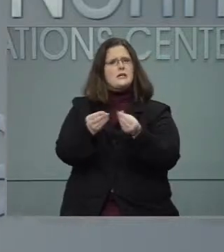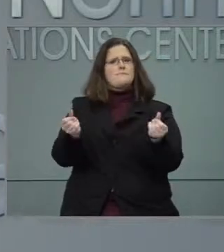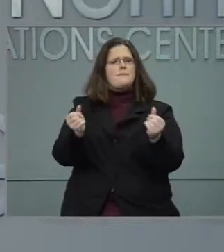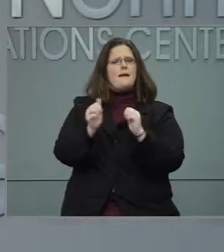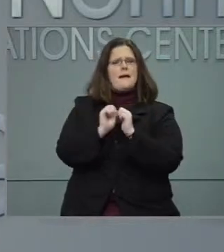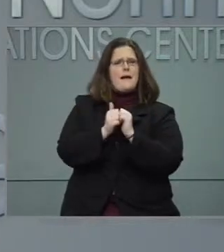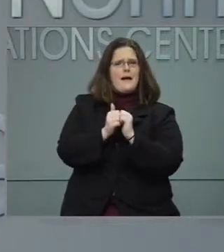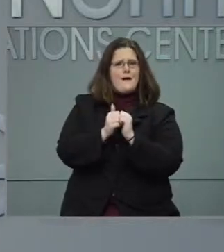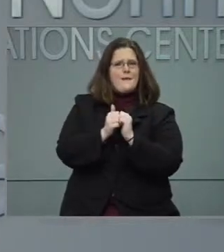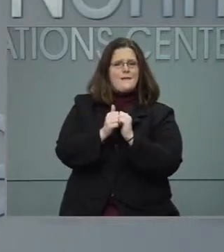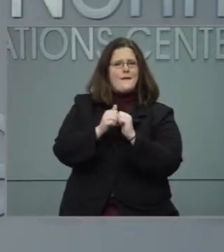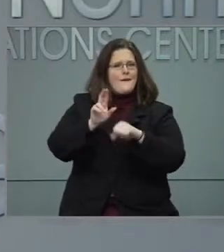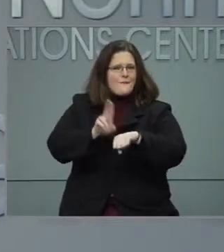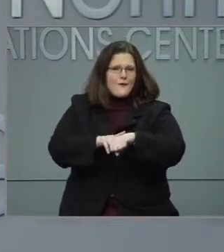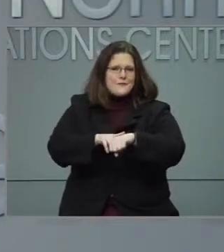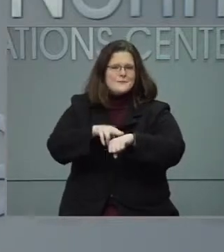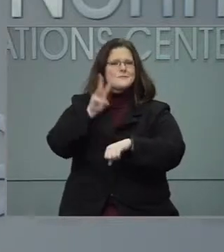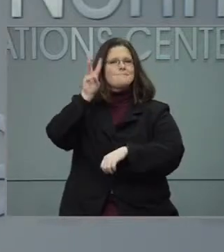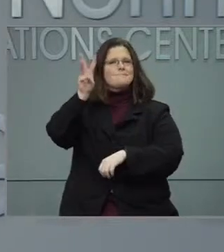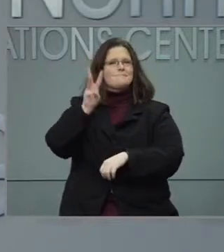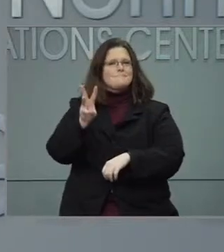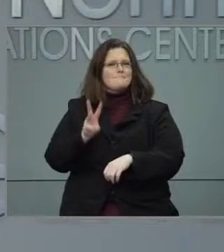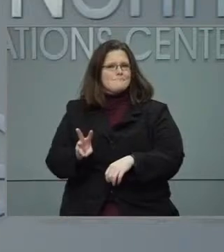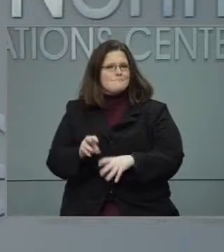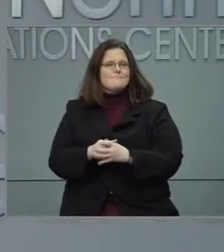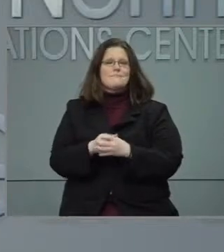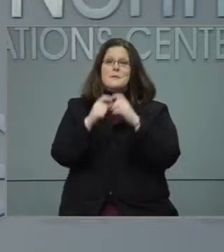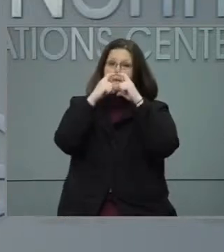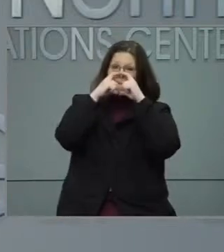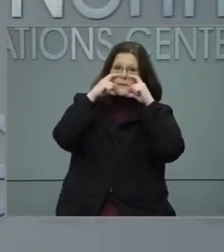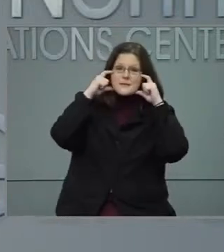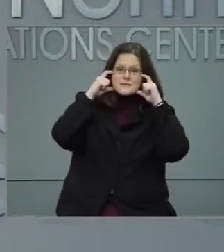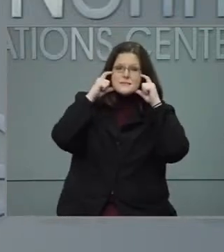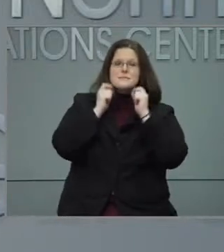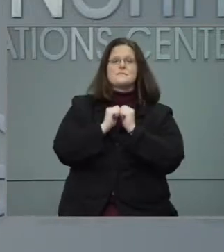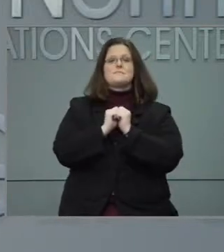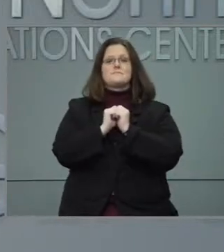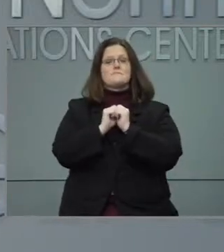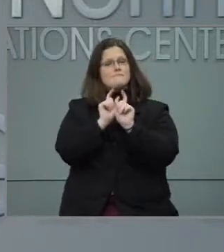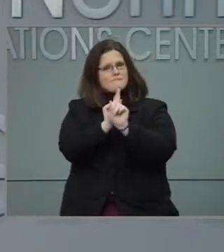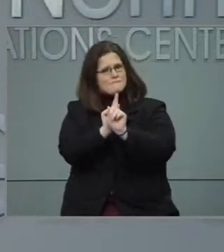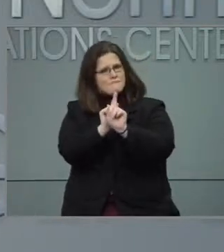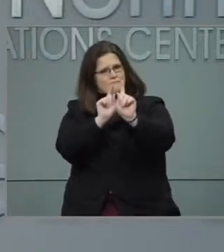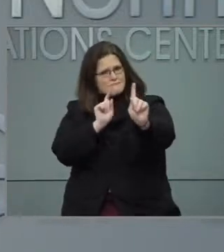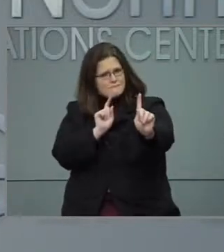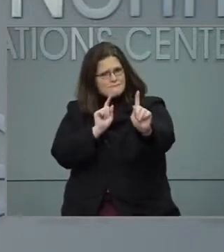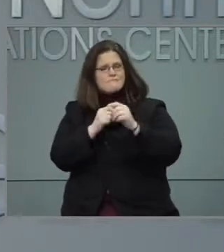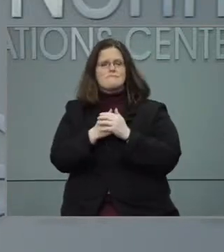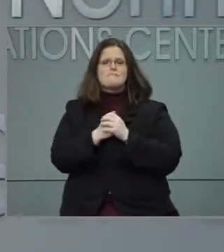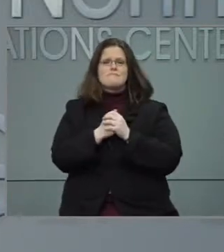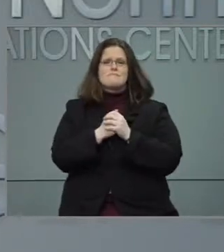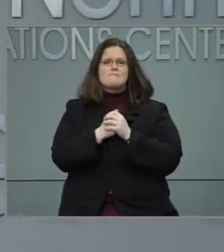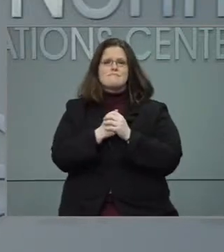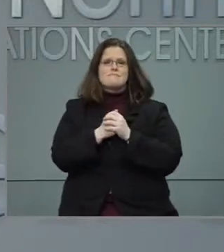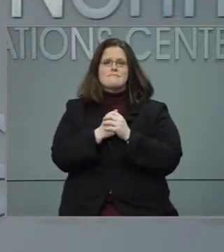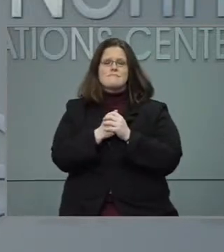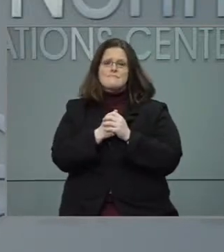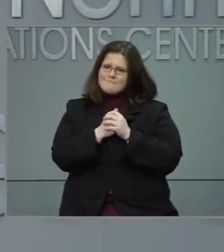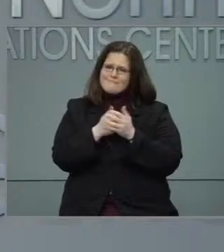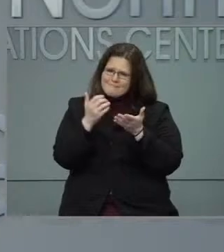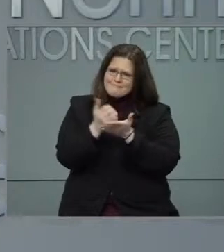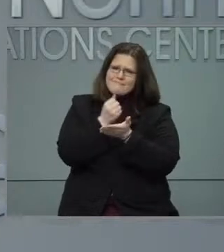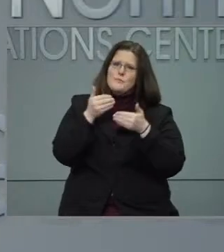works. Wearing our mask when we're supposed to, keeping our distance when we're supposed to, and getting